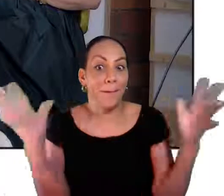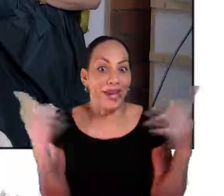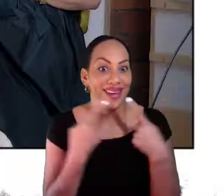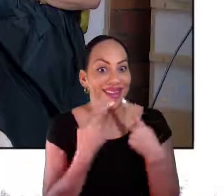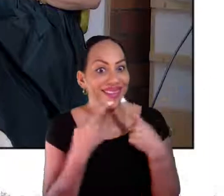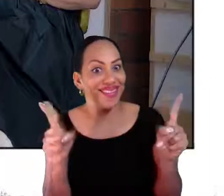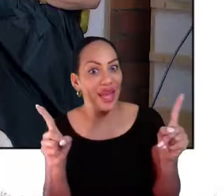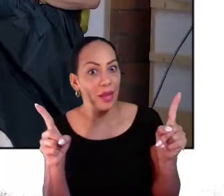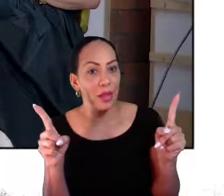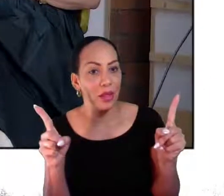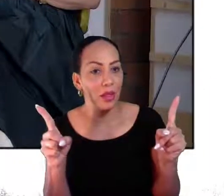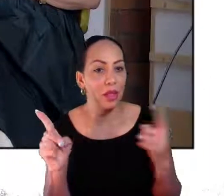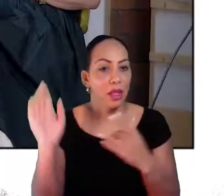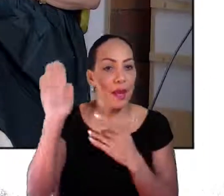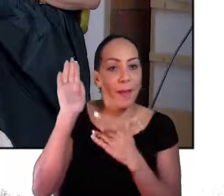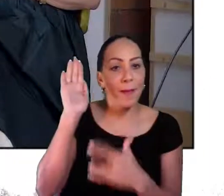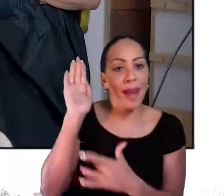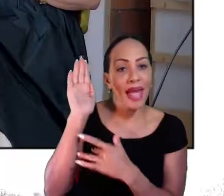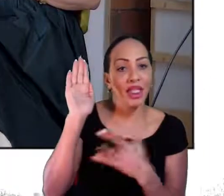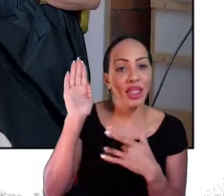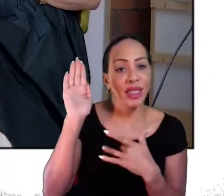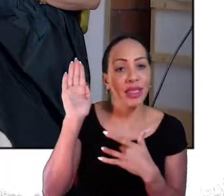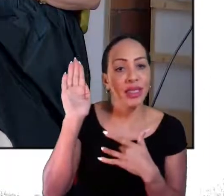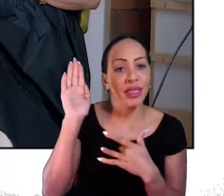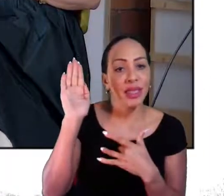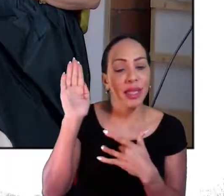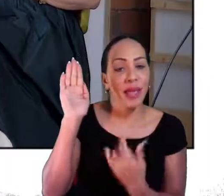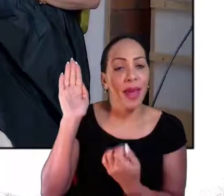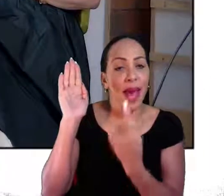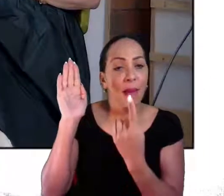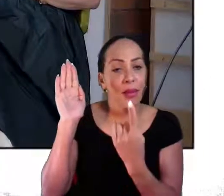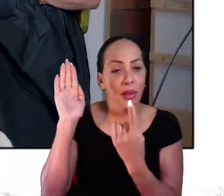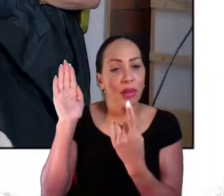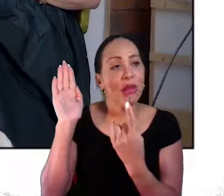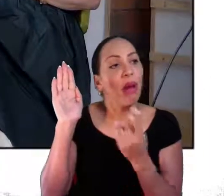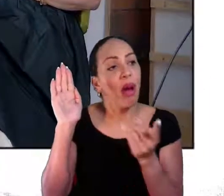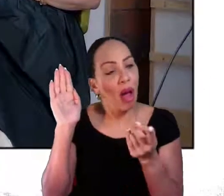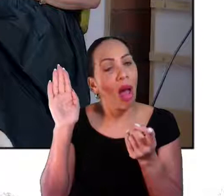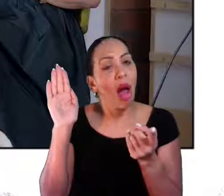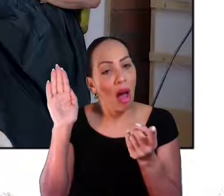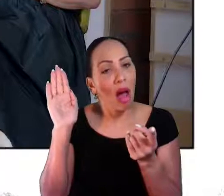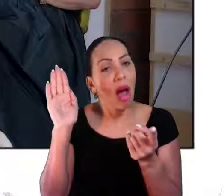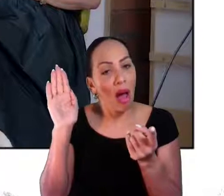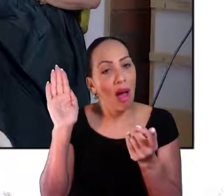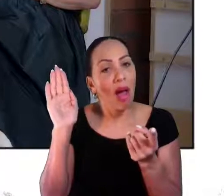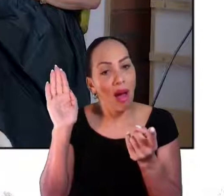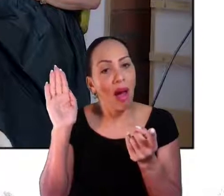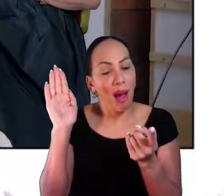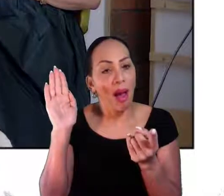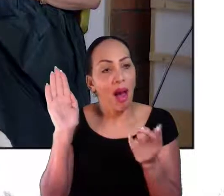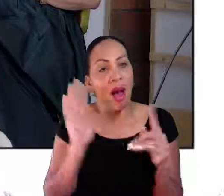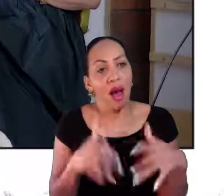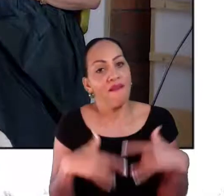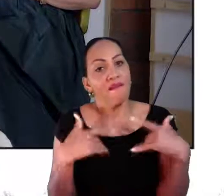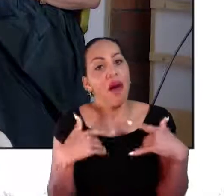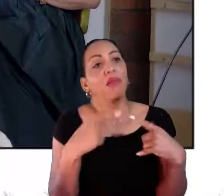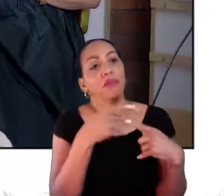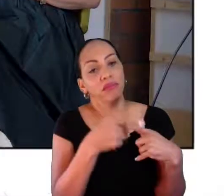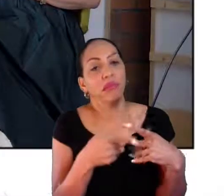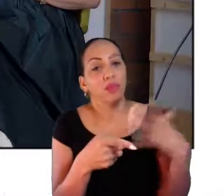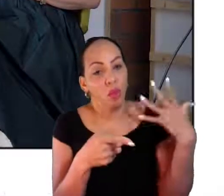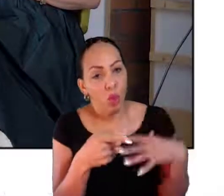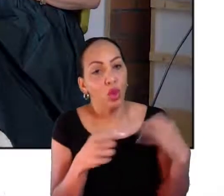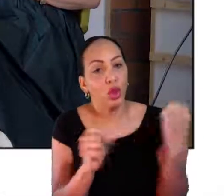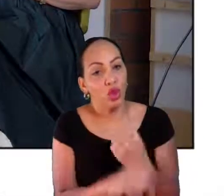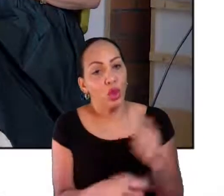of all the pledges that took place and things like that. We've got a really strong sense of what we're saying we're doing. And to say, all right, this is what we're